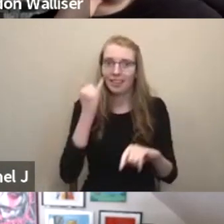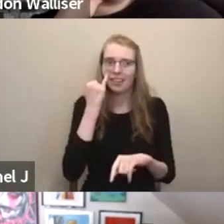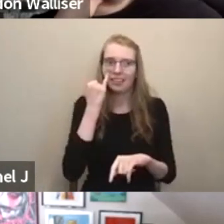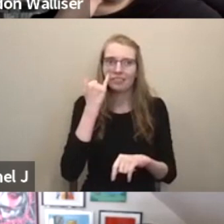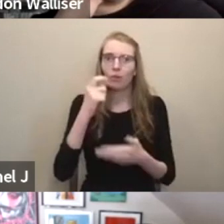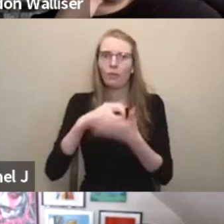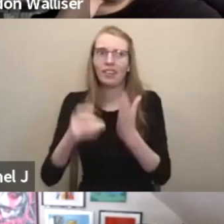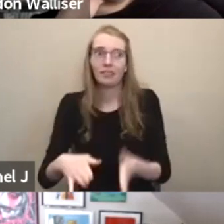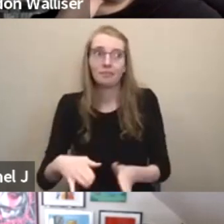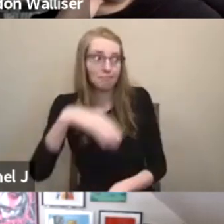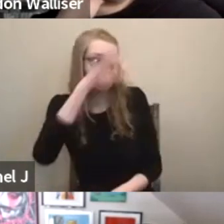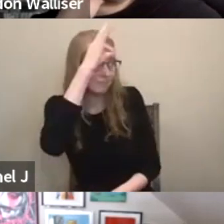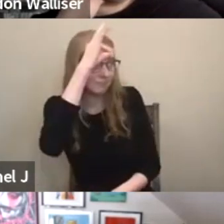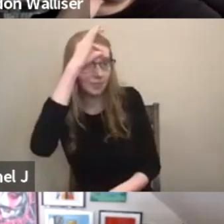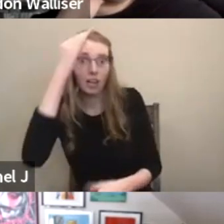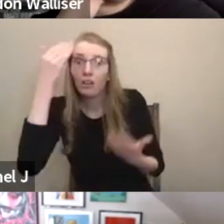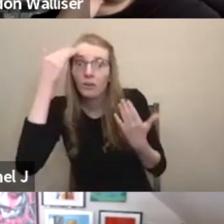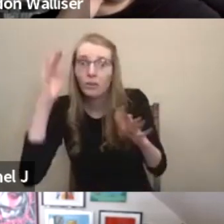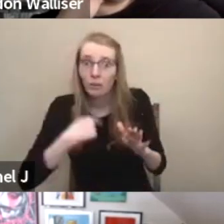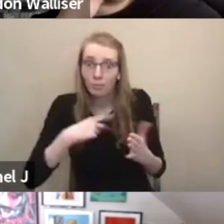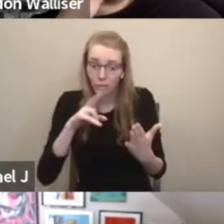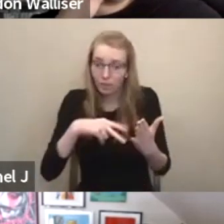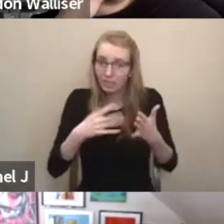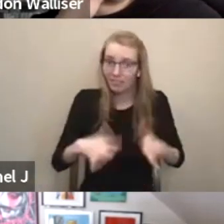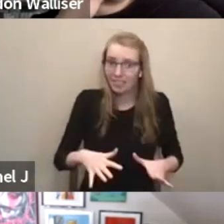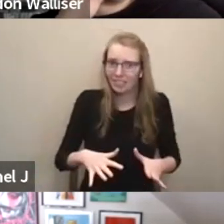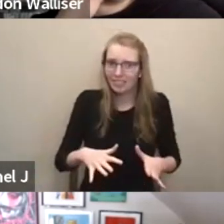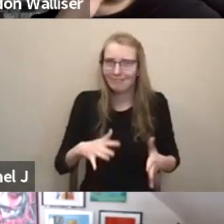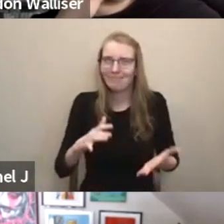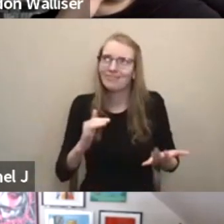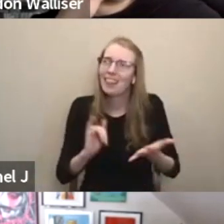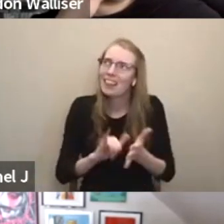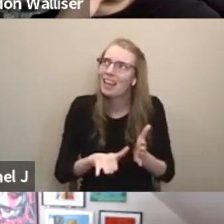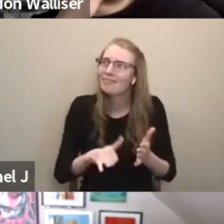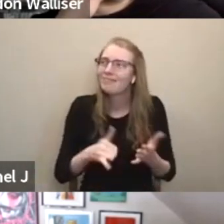but so it's right now like that loop. But I hope